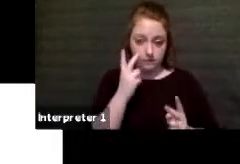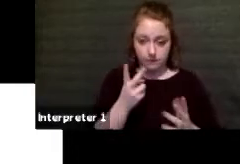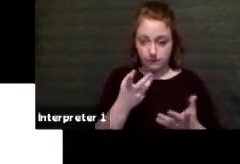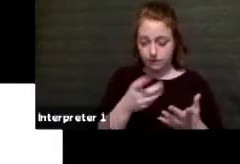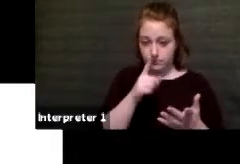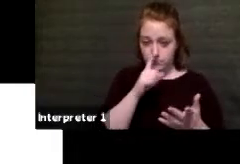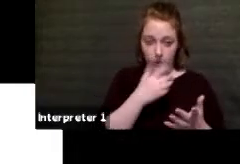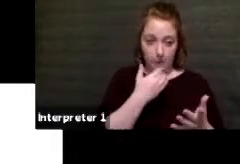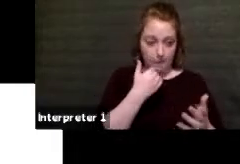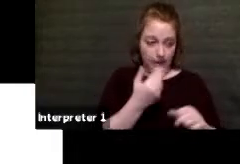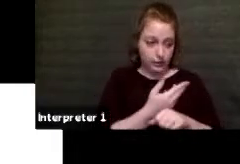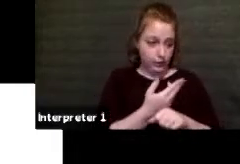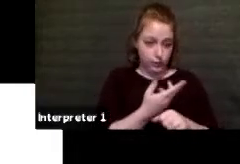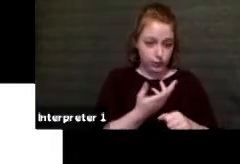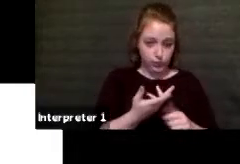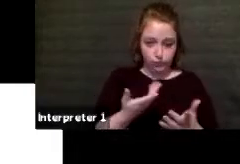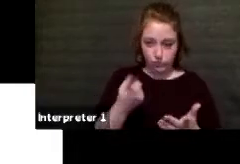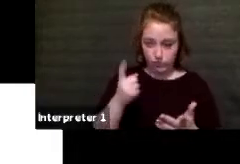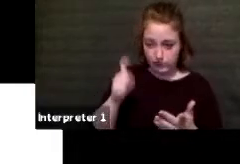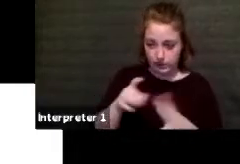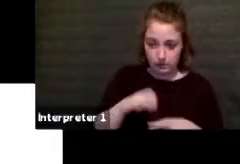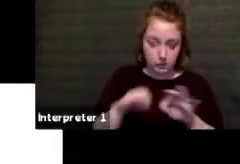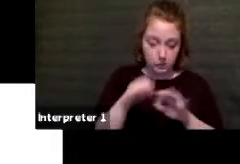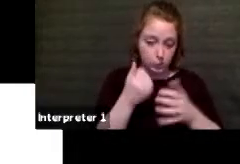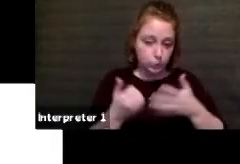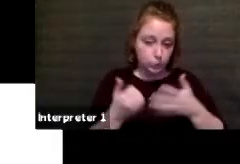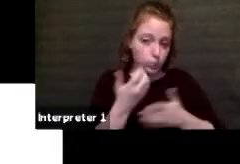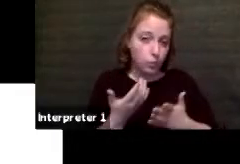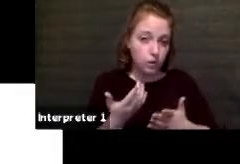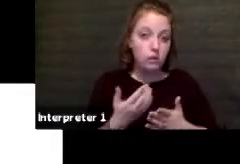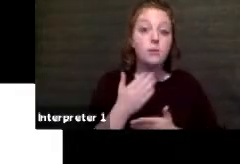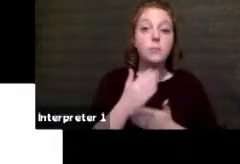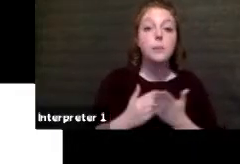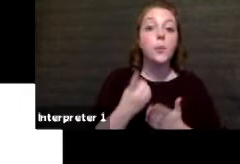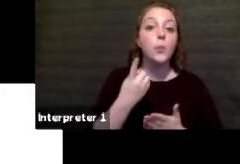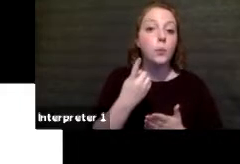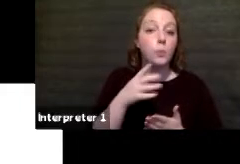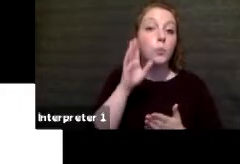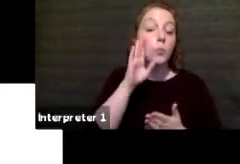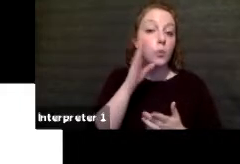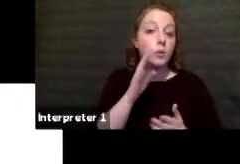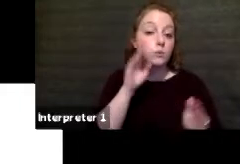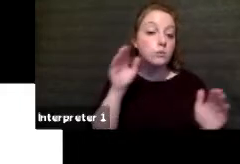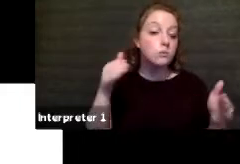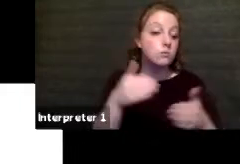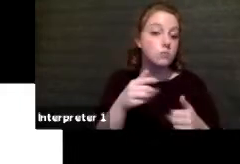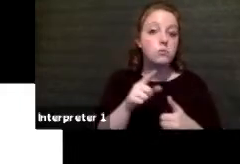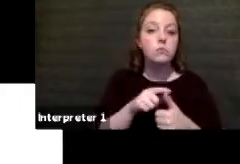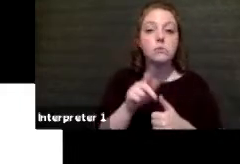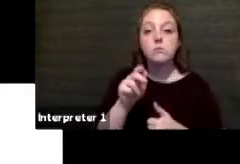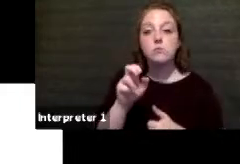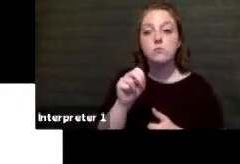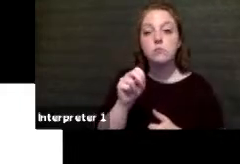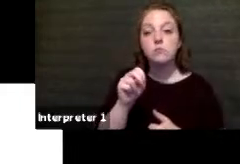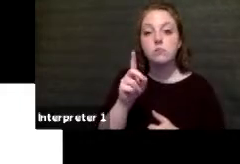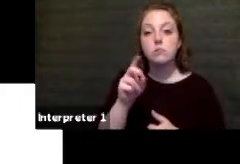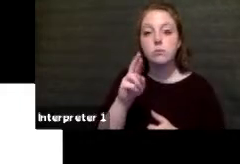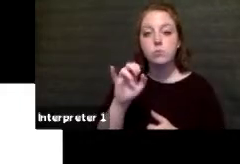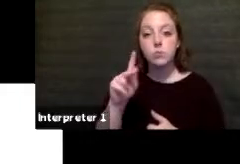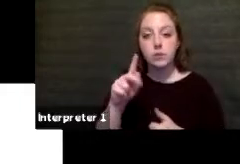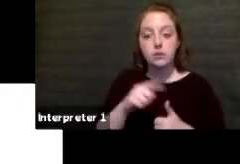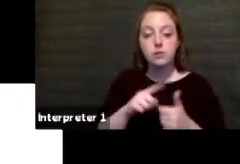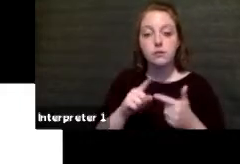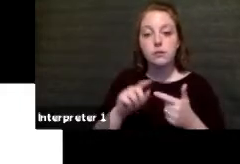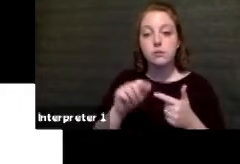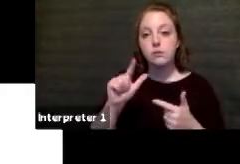use. We're suggesting that a phase one would address Kendrick, Alta Vista, and, uh, South Waco